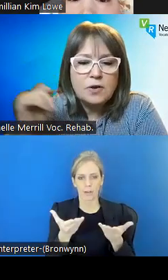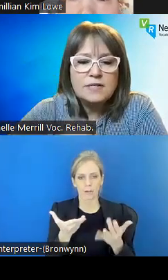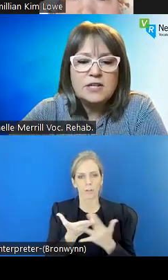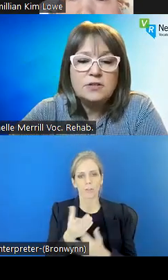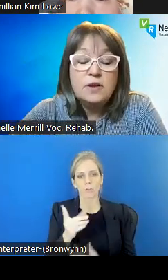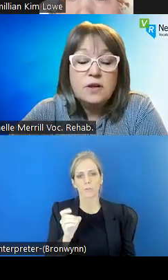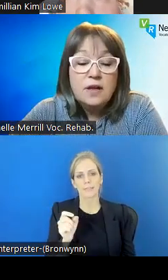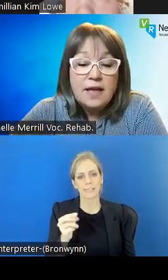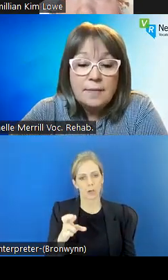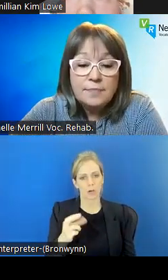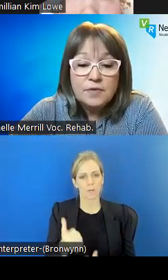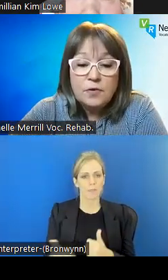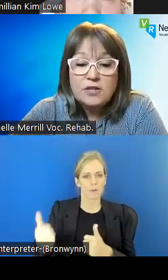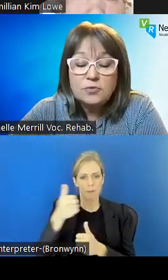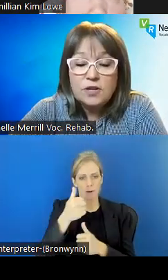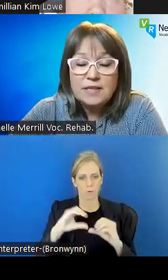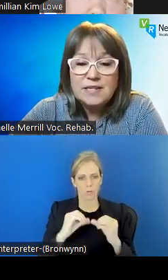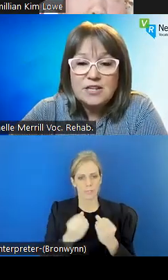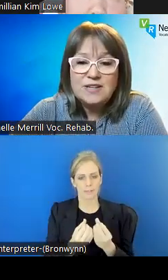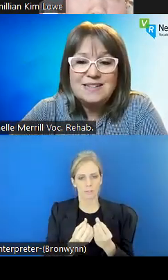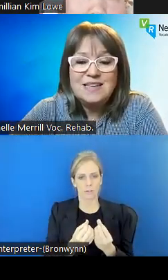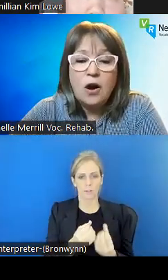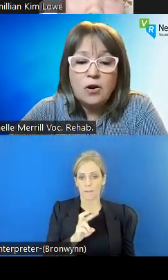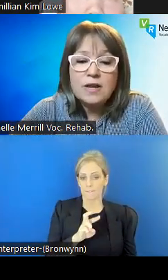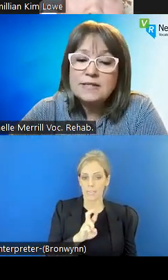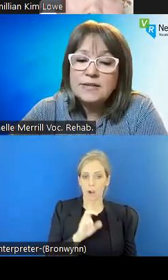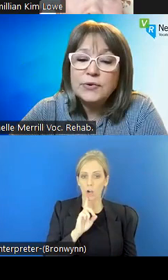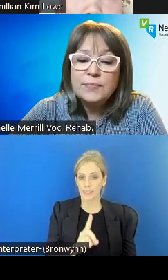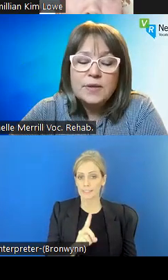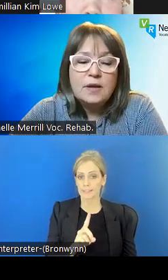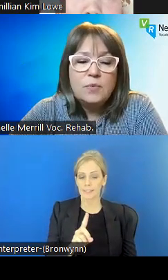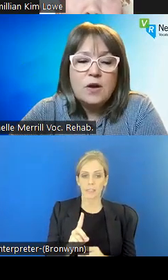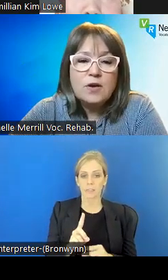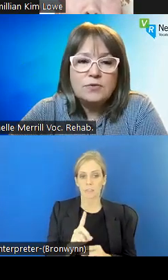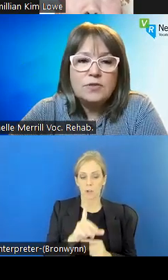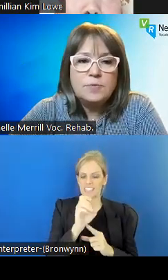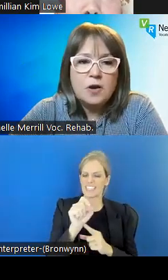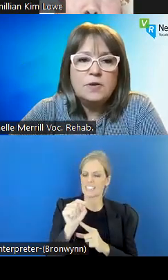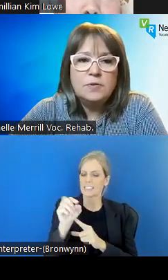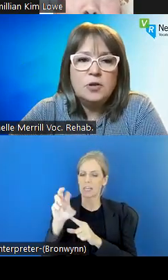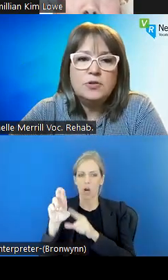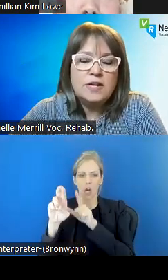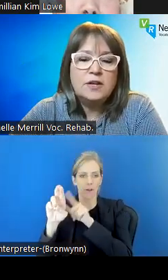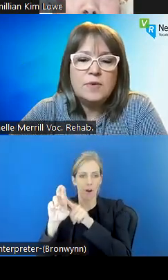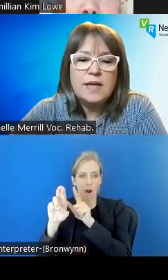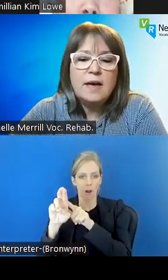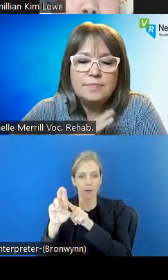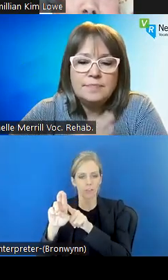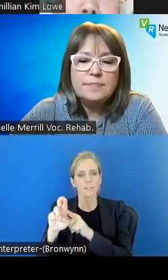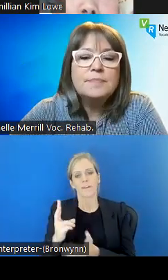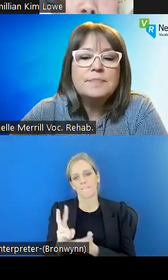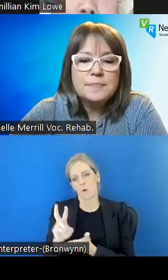parent organization. Vocational rehabilitation is the R in DEETR. We are under the Department of Employment Training and